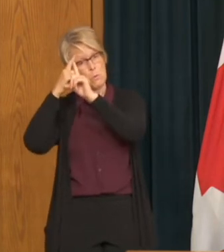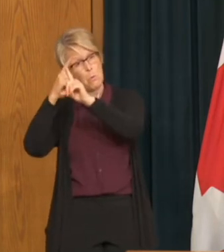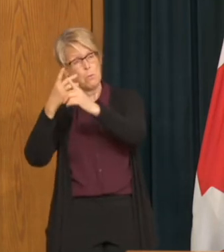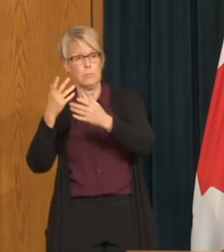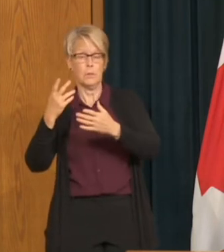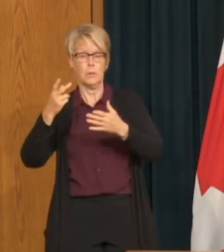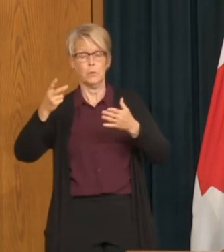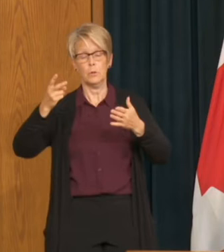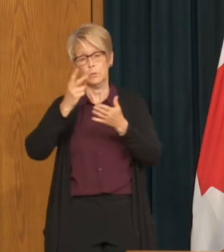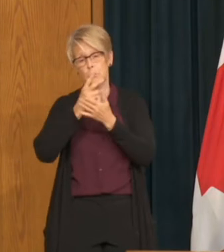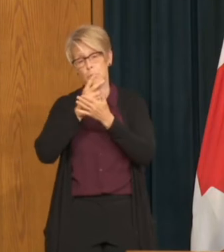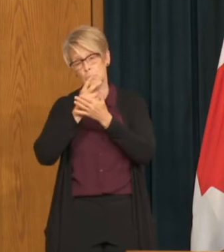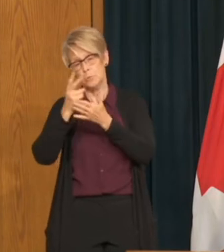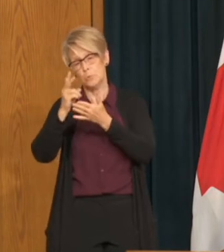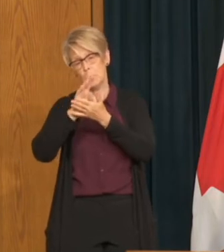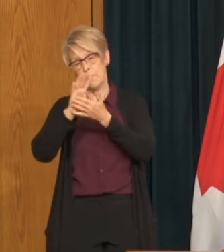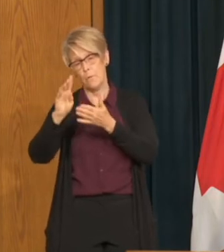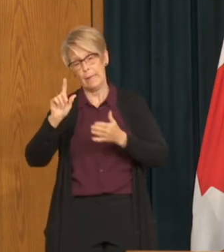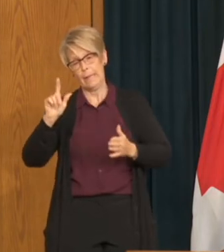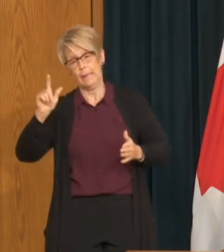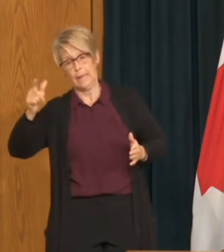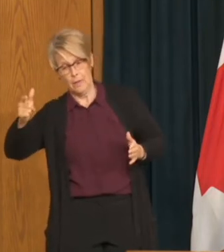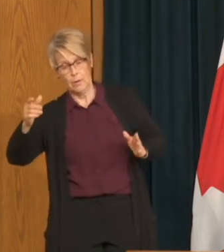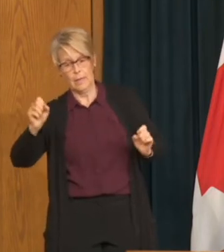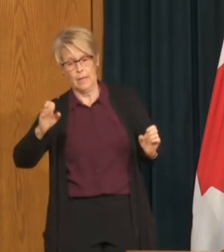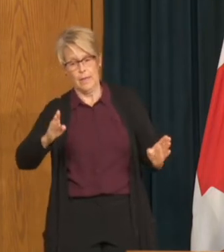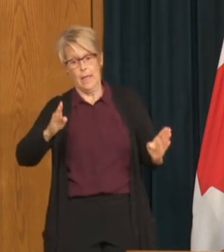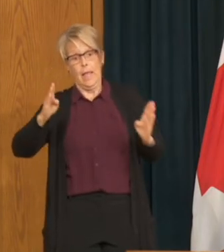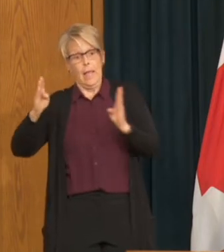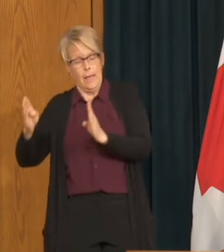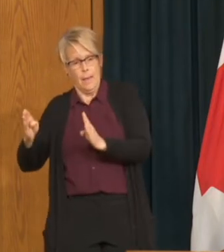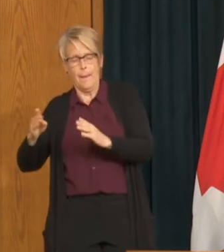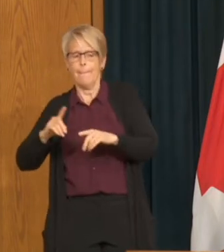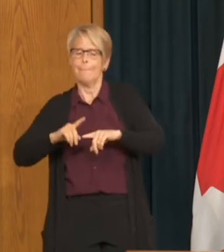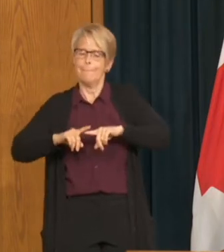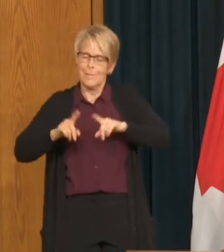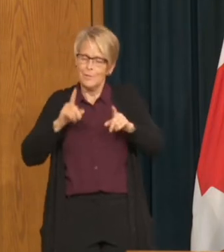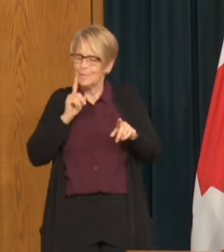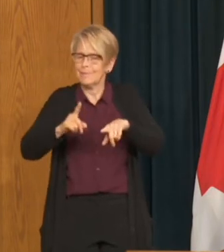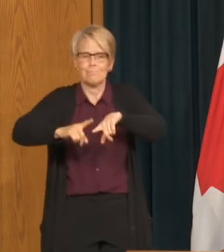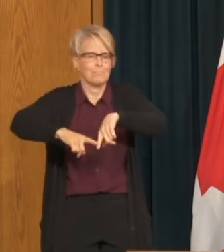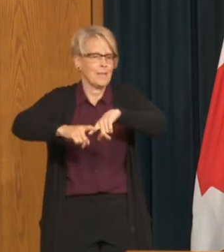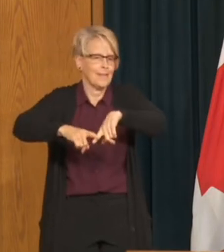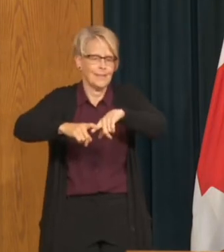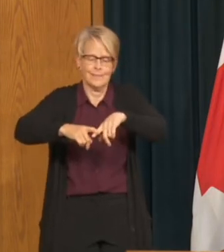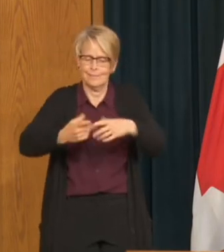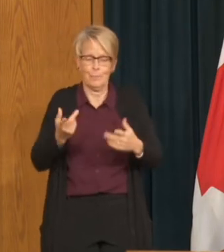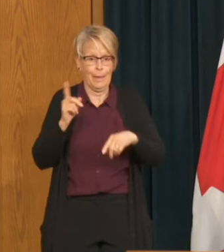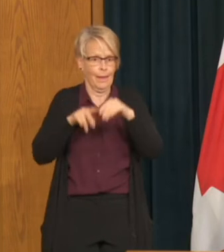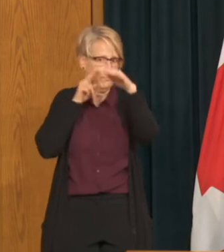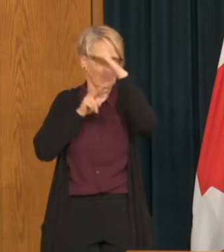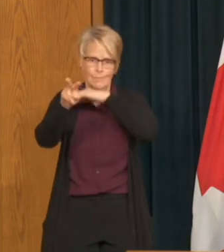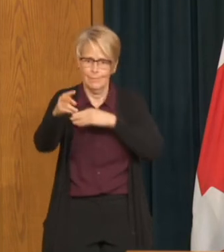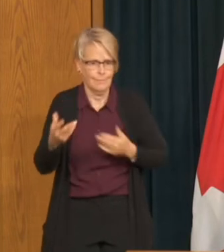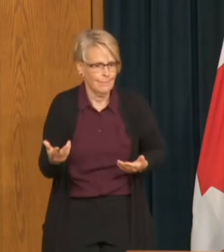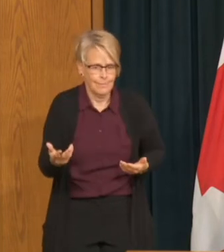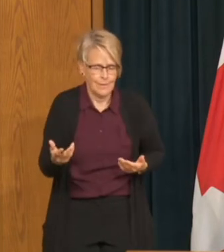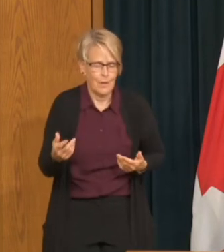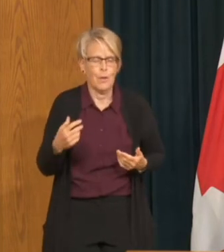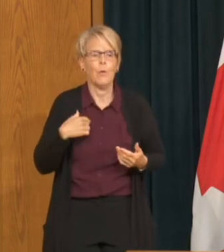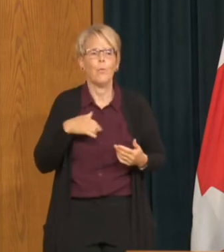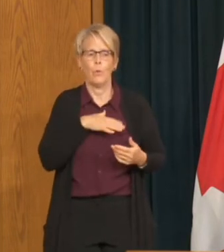weeks to be able to move on. But again, there's so many variables that depends on. We will be